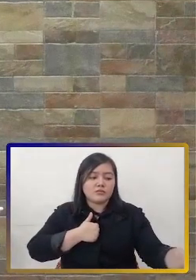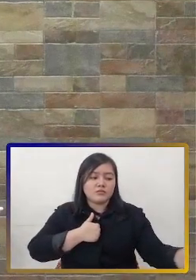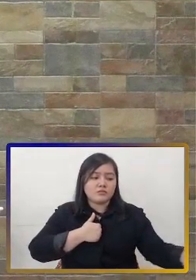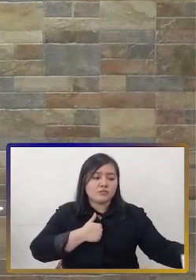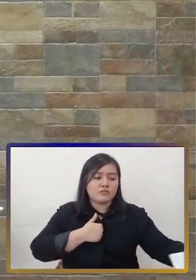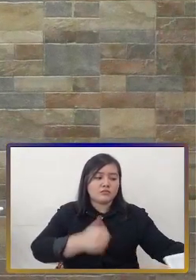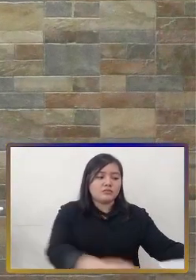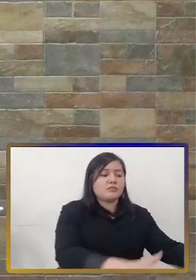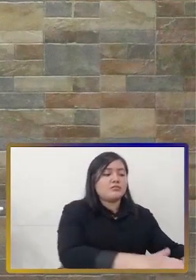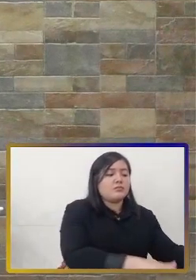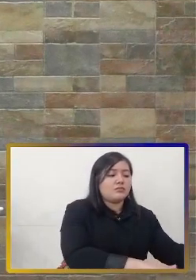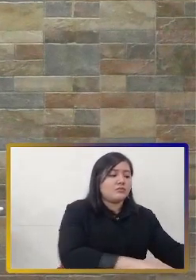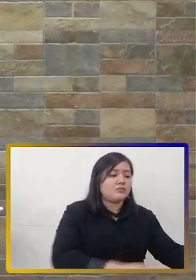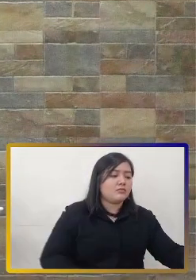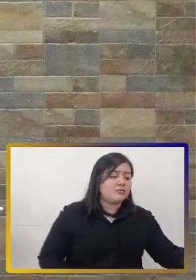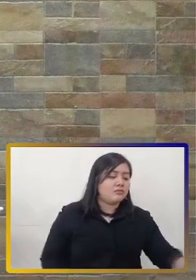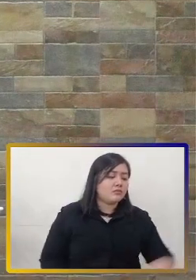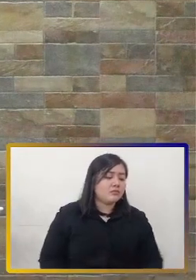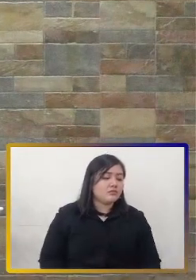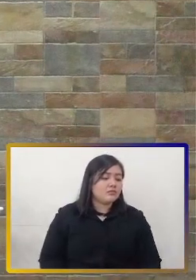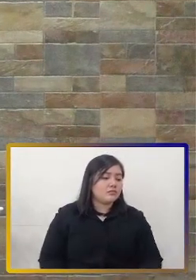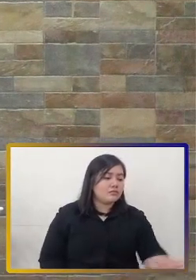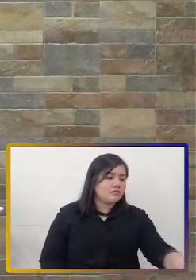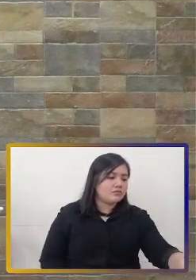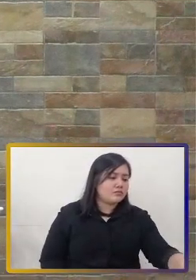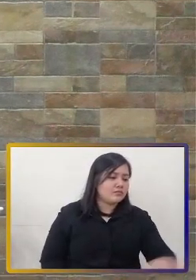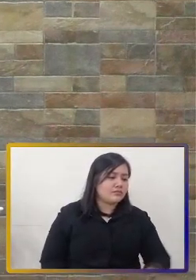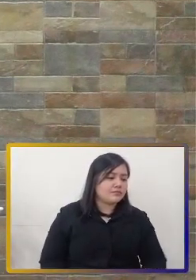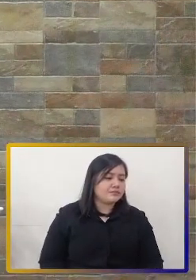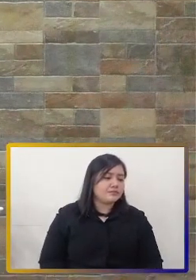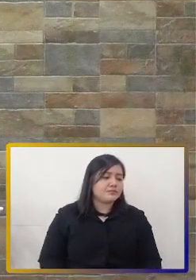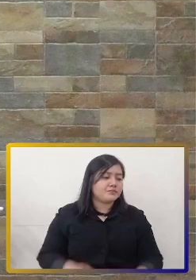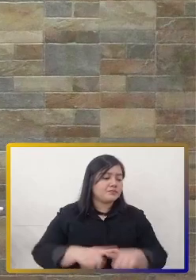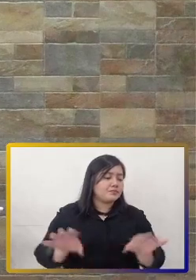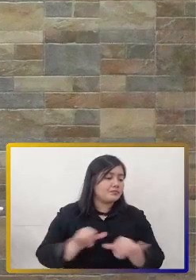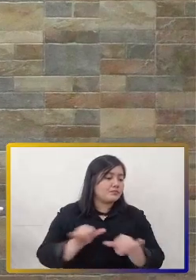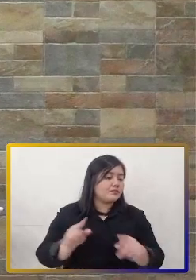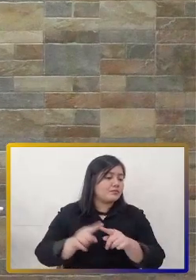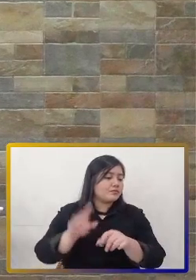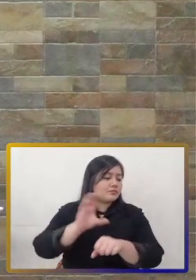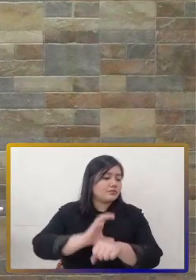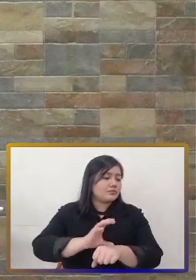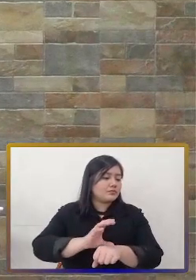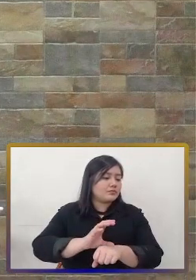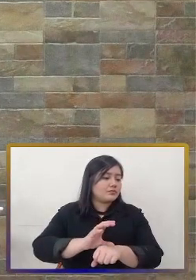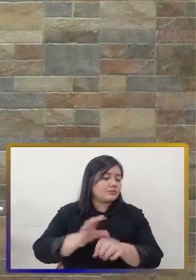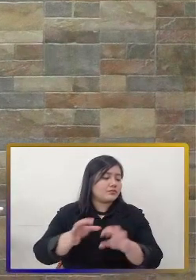not only I give thanks, but also to the church of